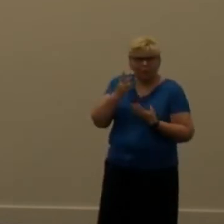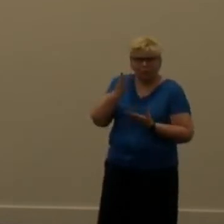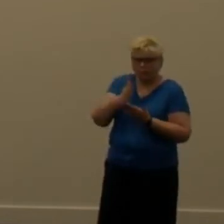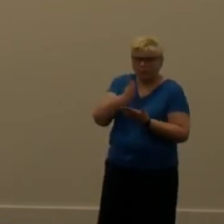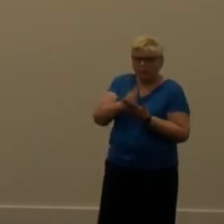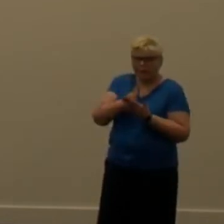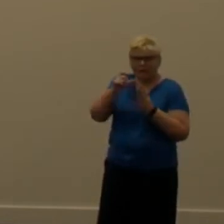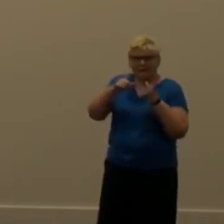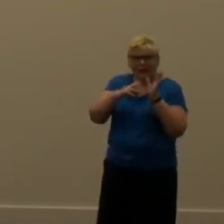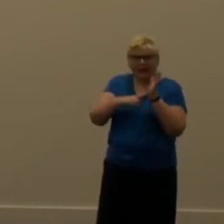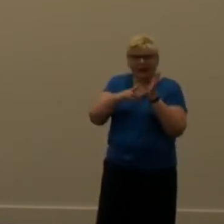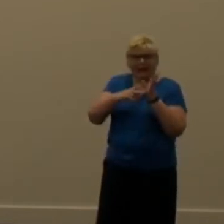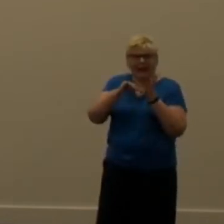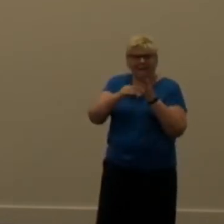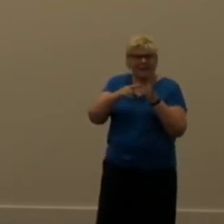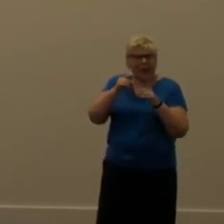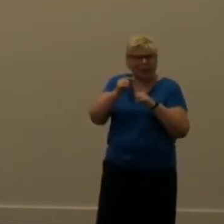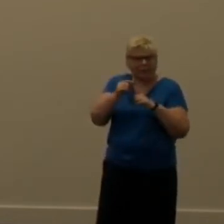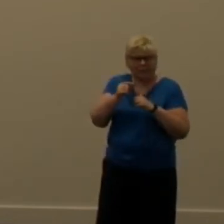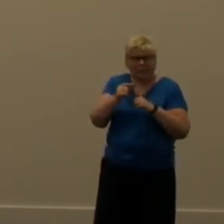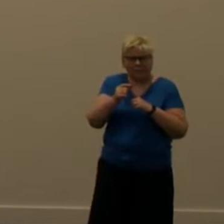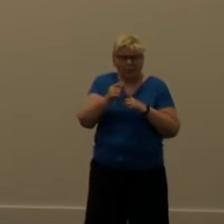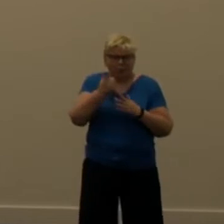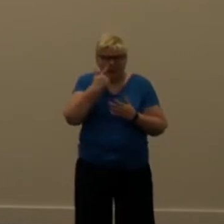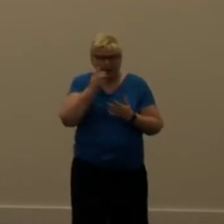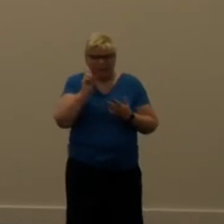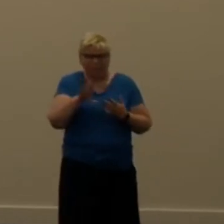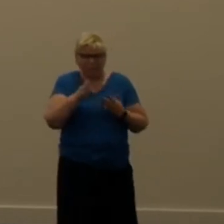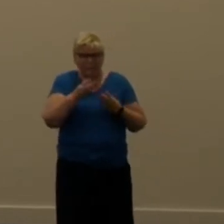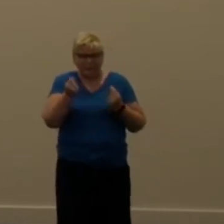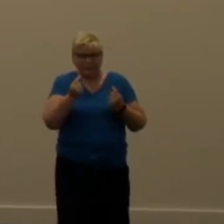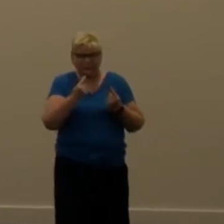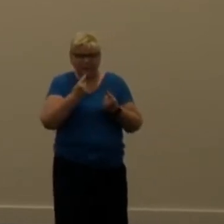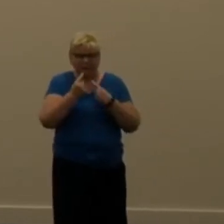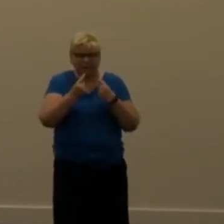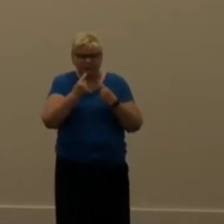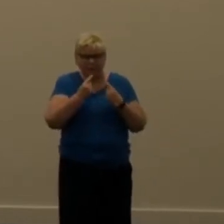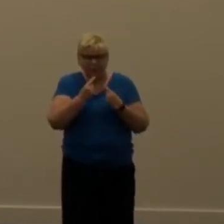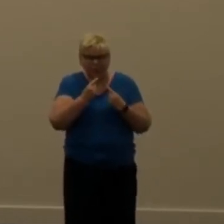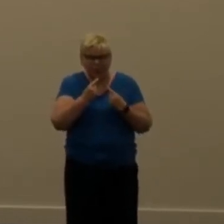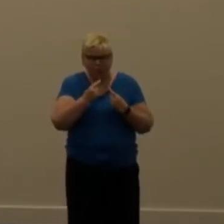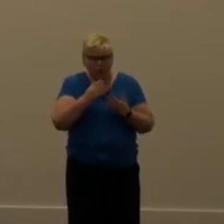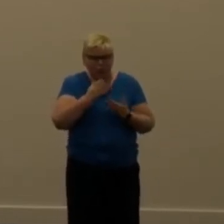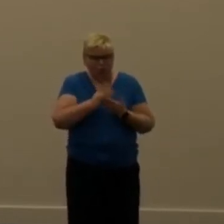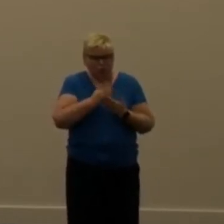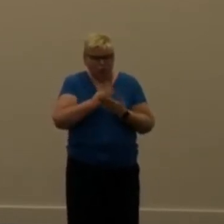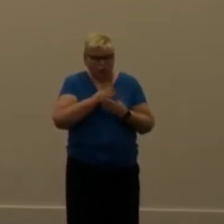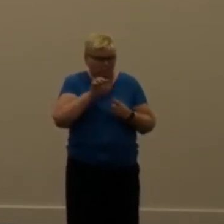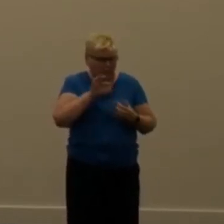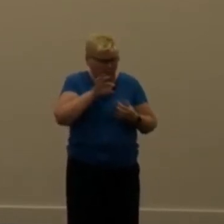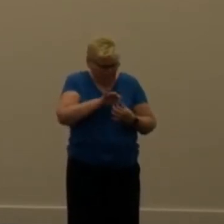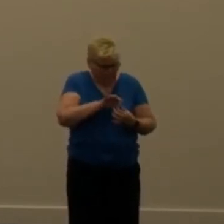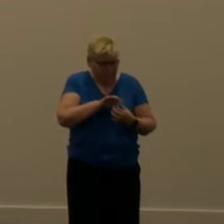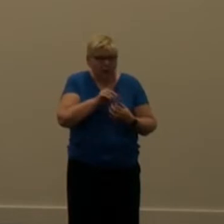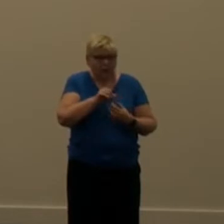a Canvas app where you can put some information in regards to an expense, and then